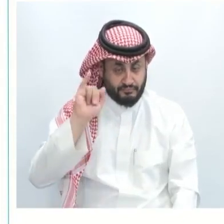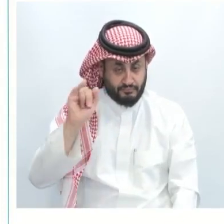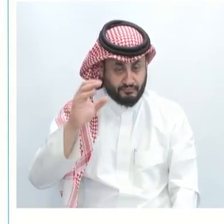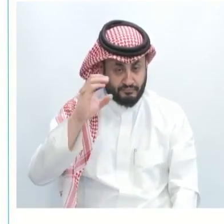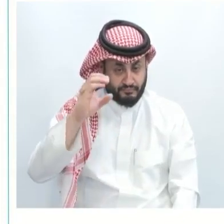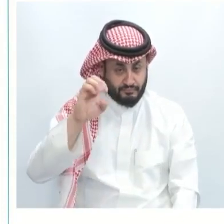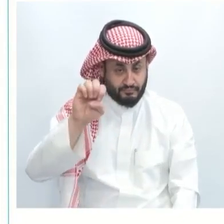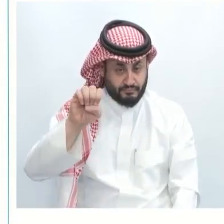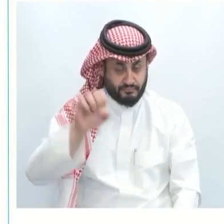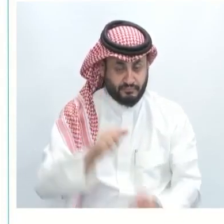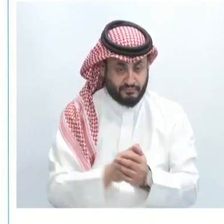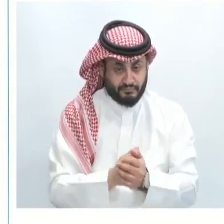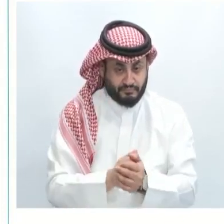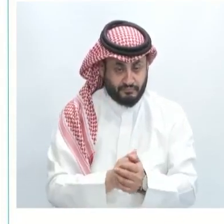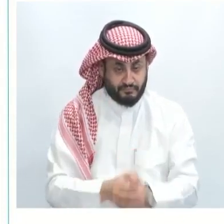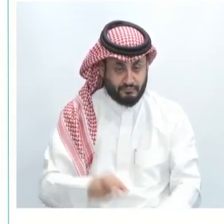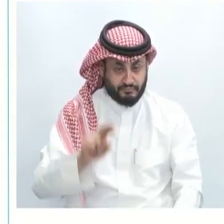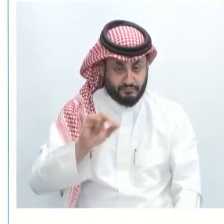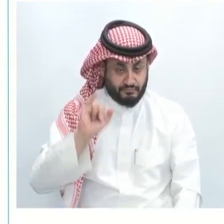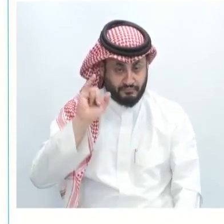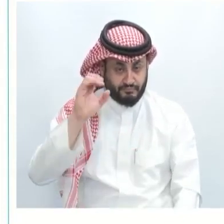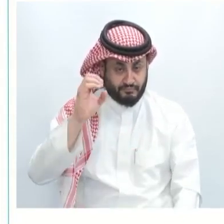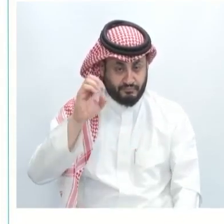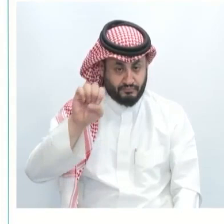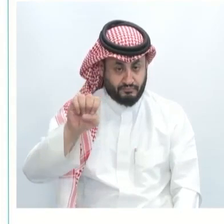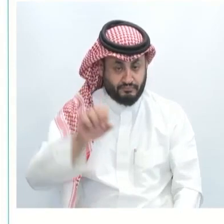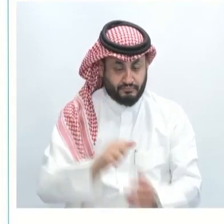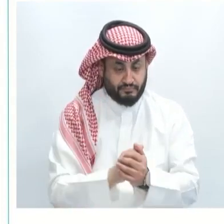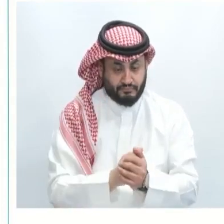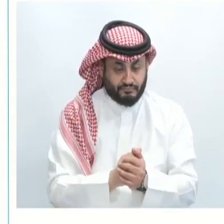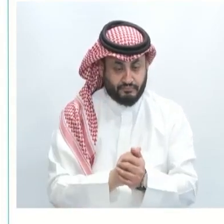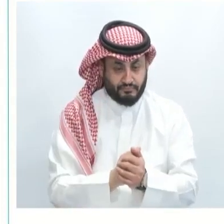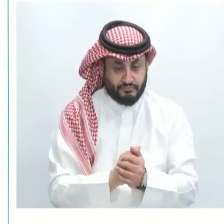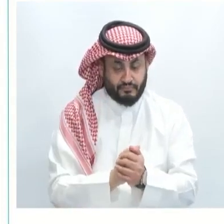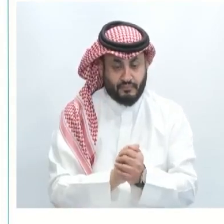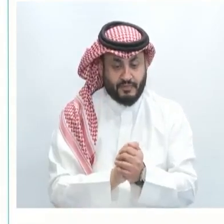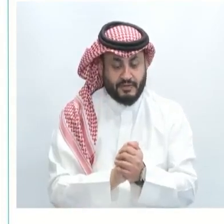Rice. Rice. Say with me. Rice.